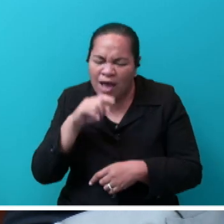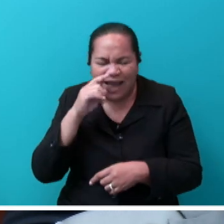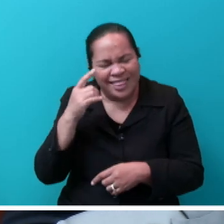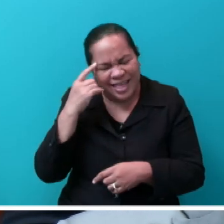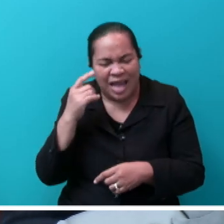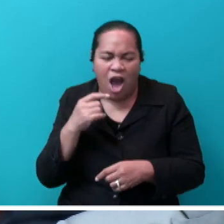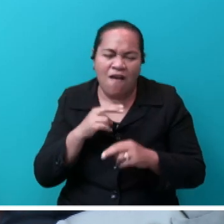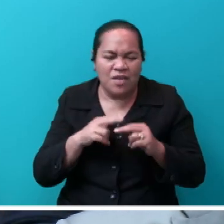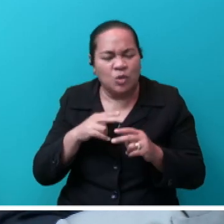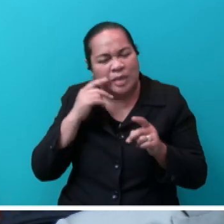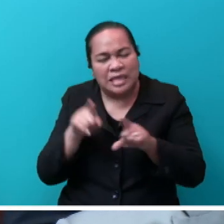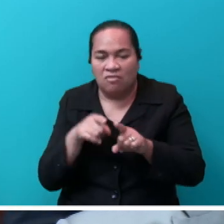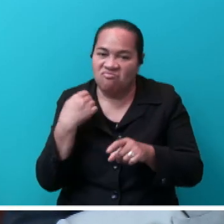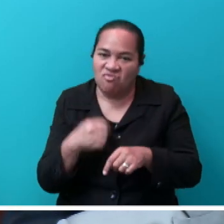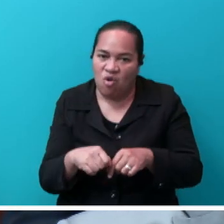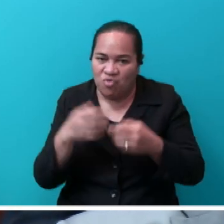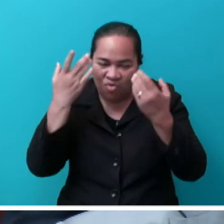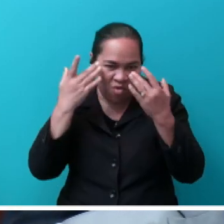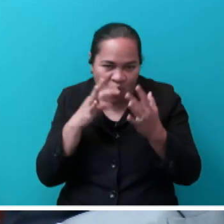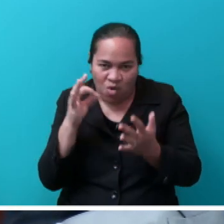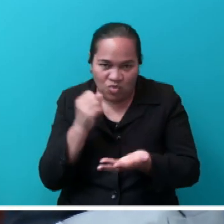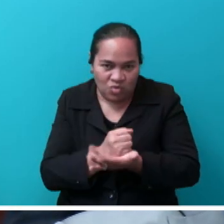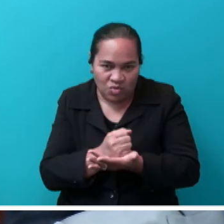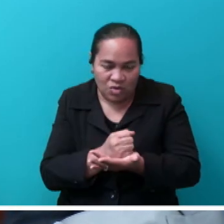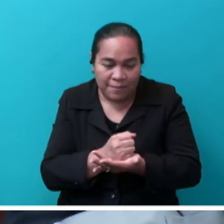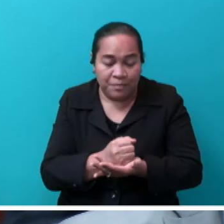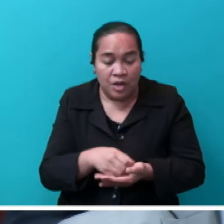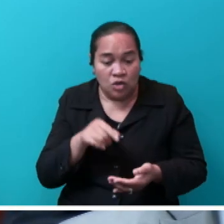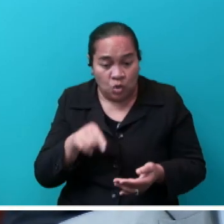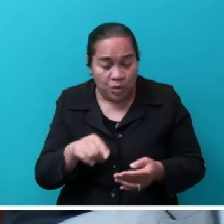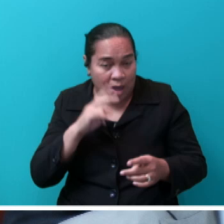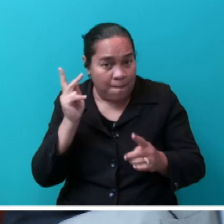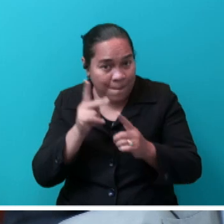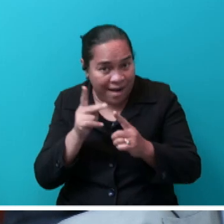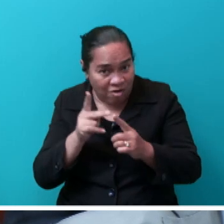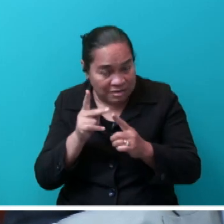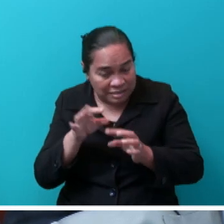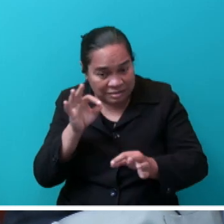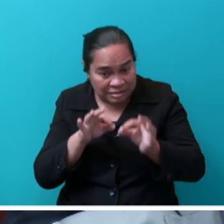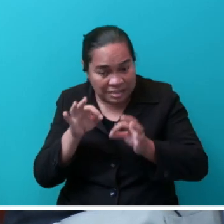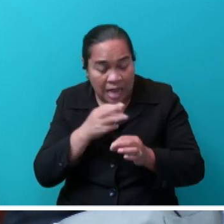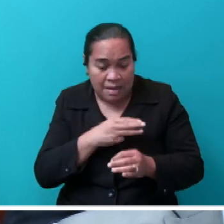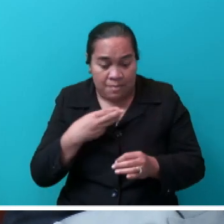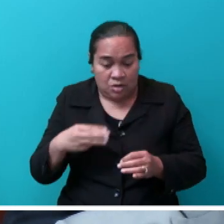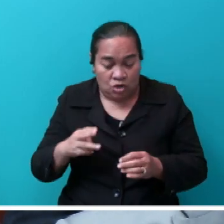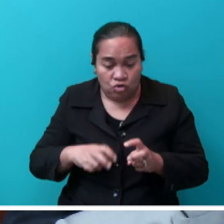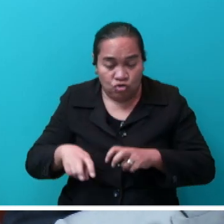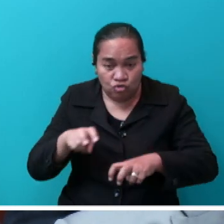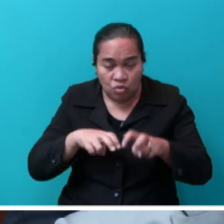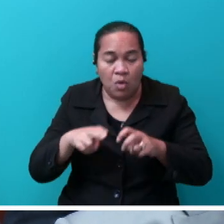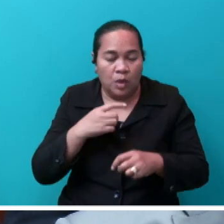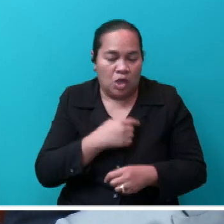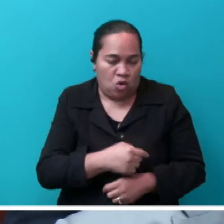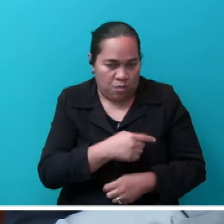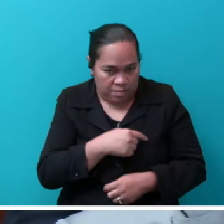global market. Mr. Speaker, sir, aligned with these priorities, the Ministry of Tourism and Civil Aviation remains committed